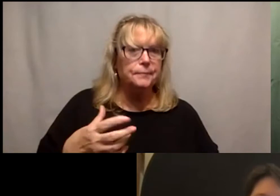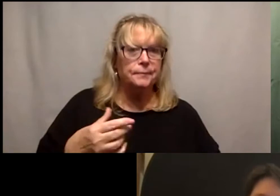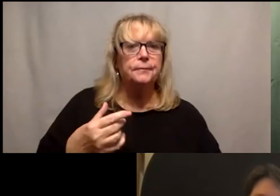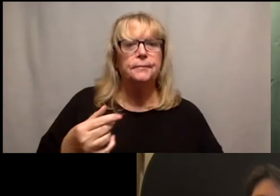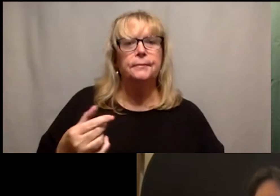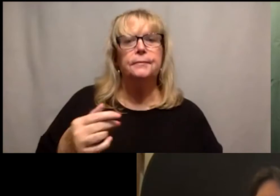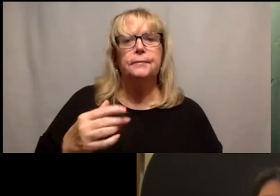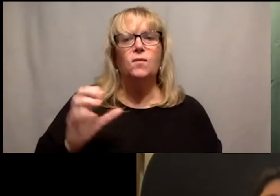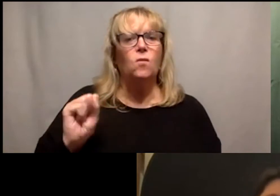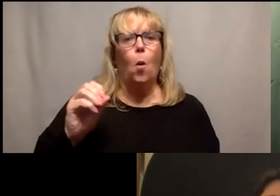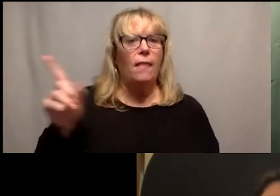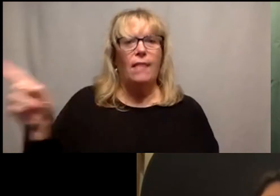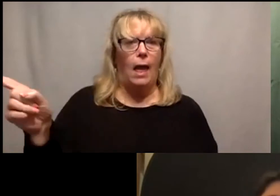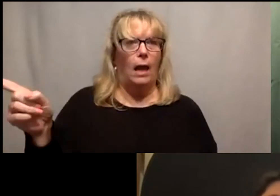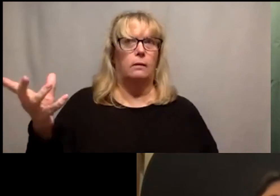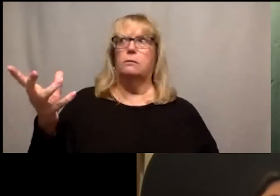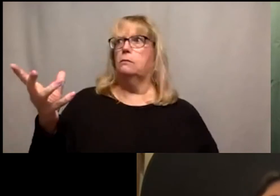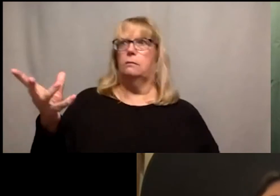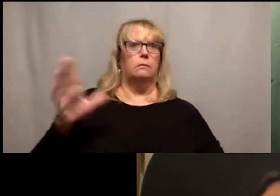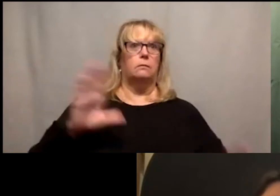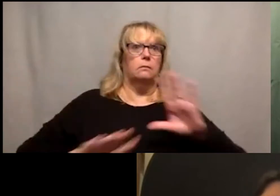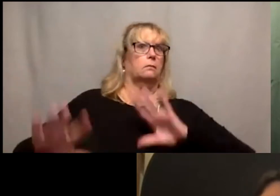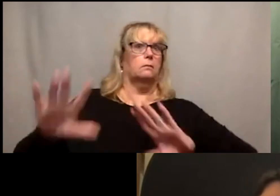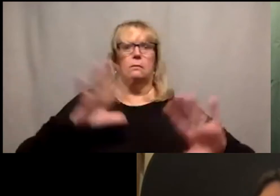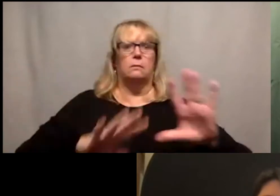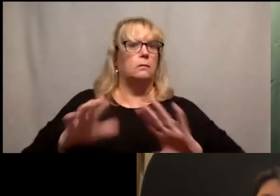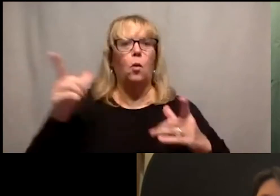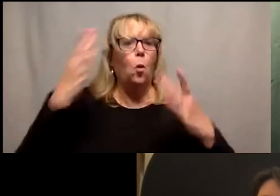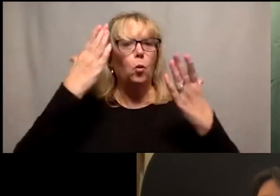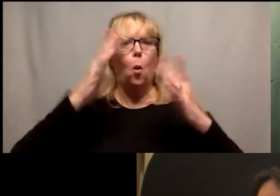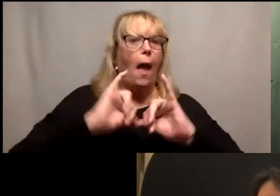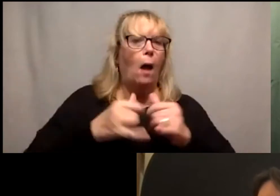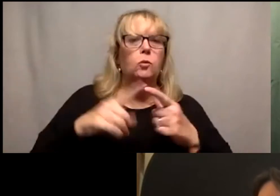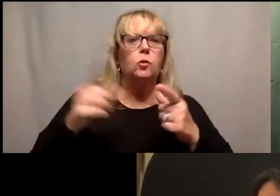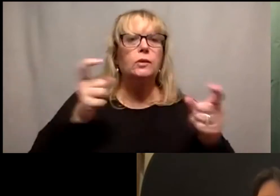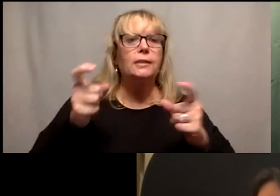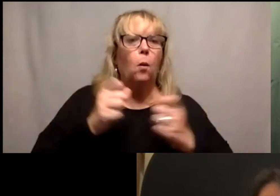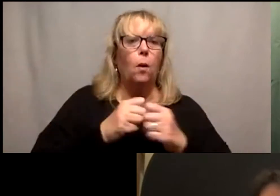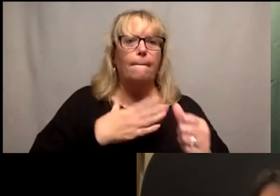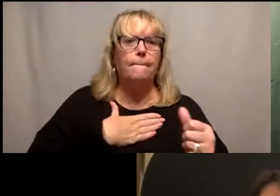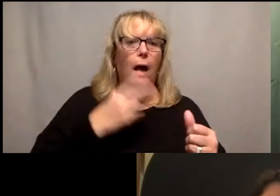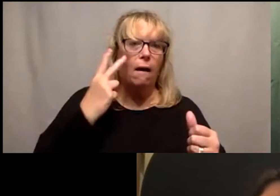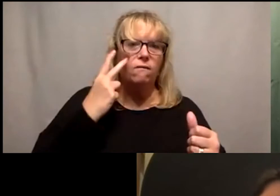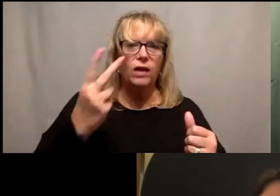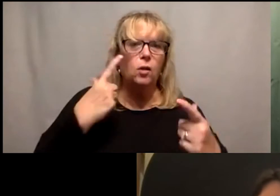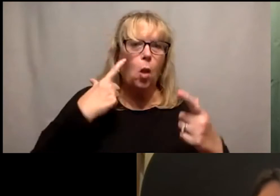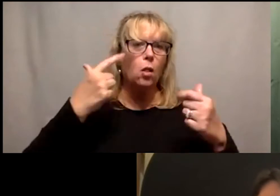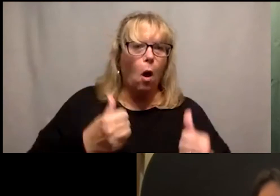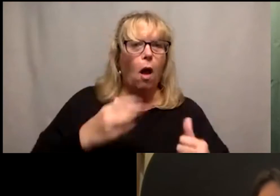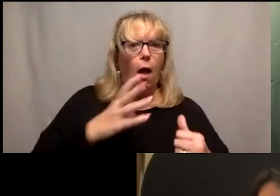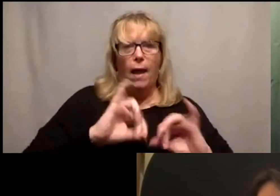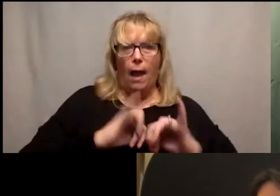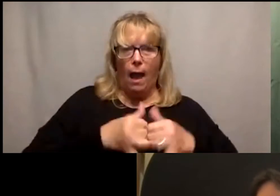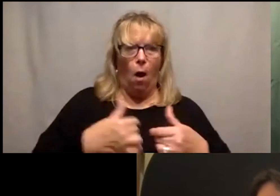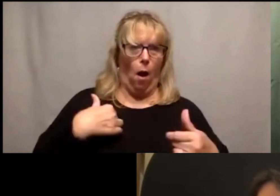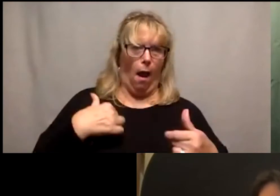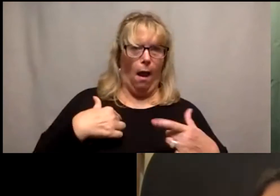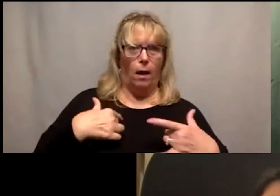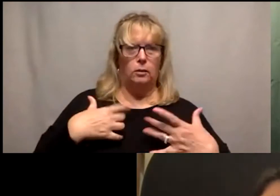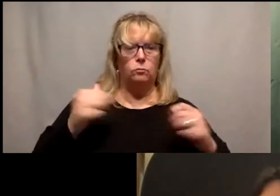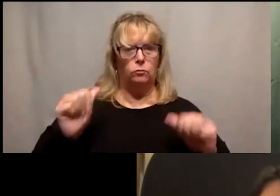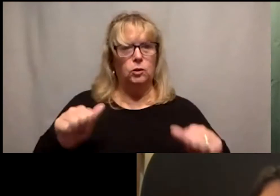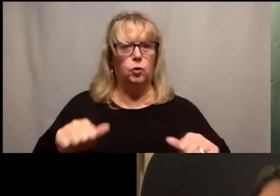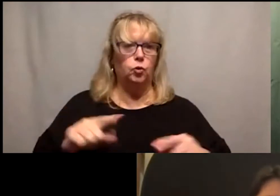So they don't know how to deal with my vision loss, like how I move. They don't know how I